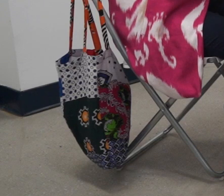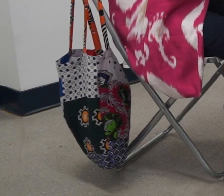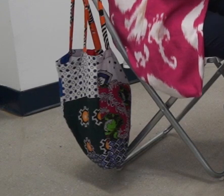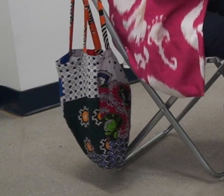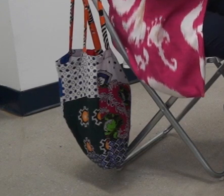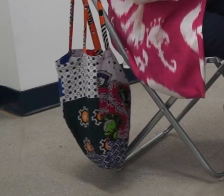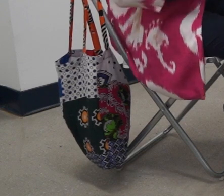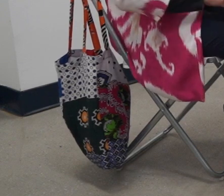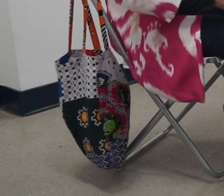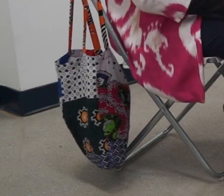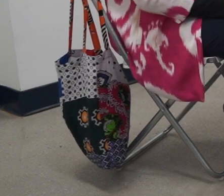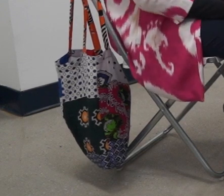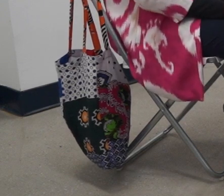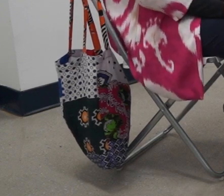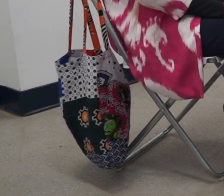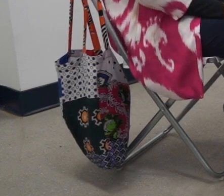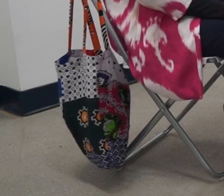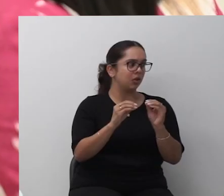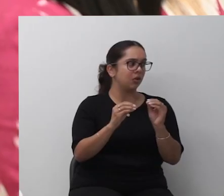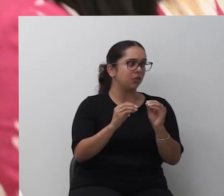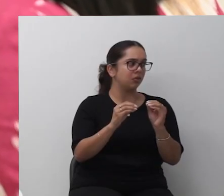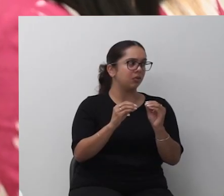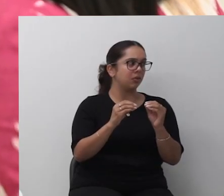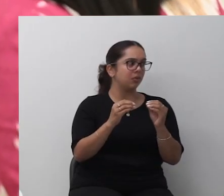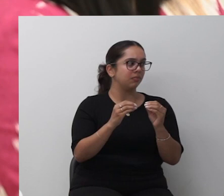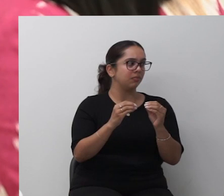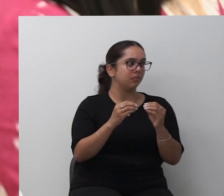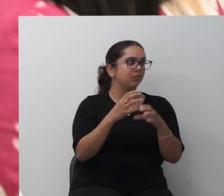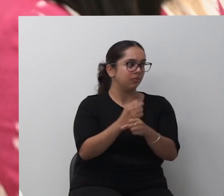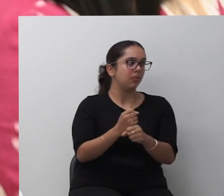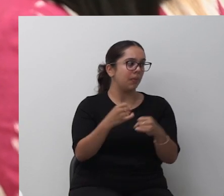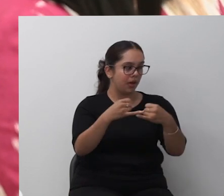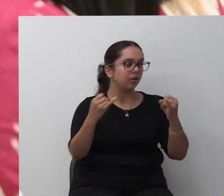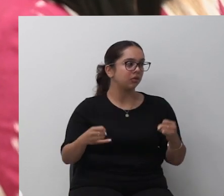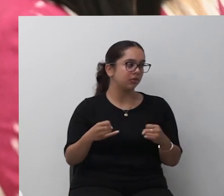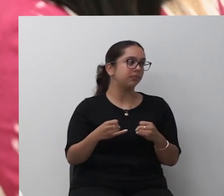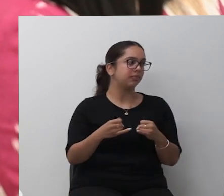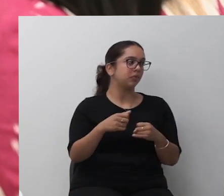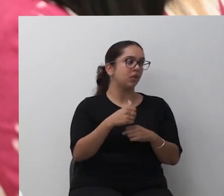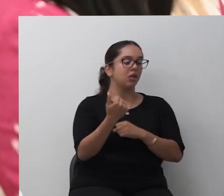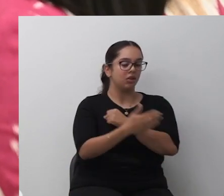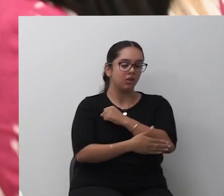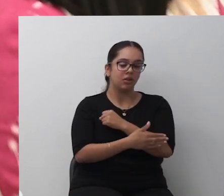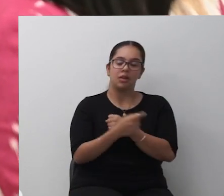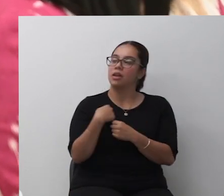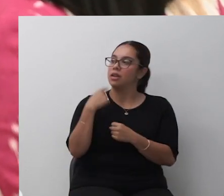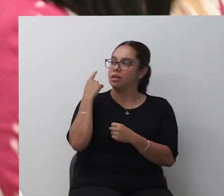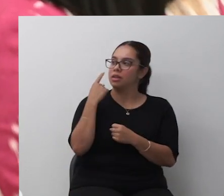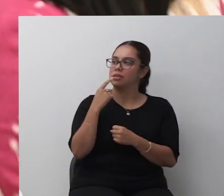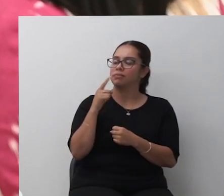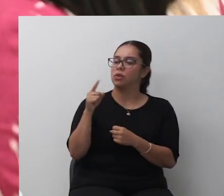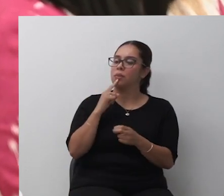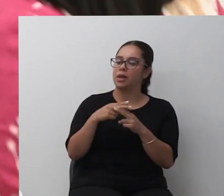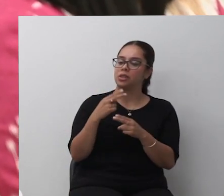to any nation state and no boundaries. And so I think like going back a little to what you were